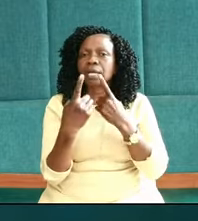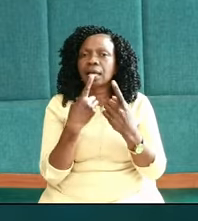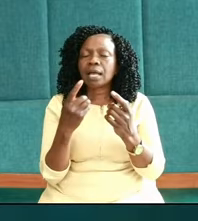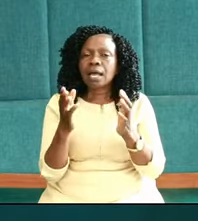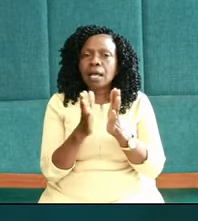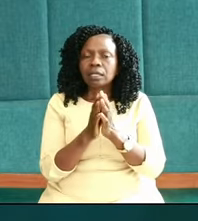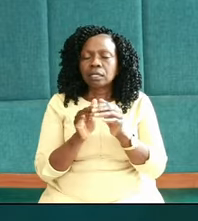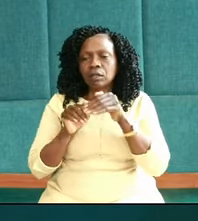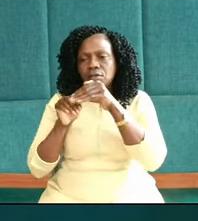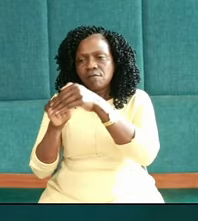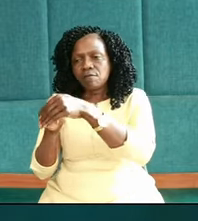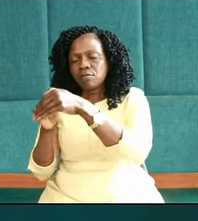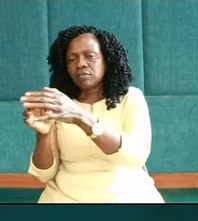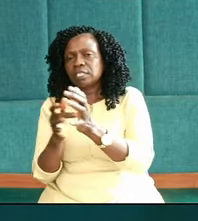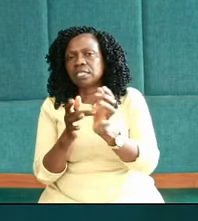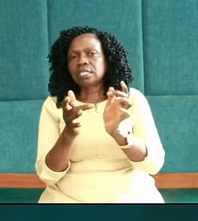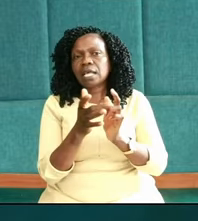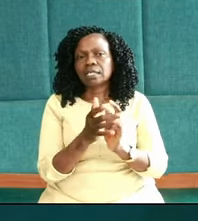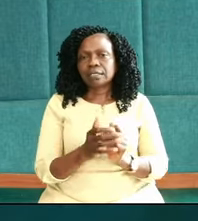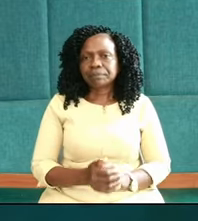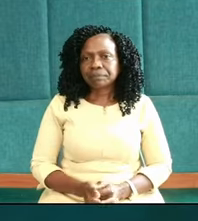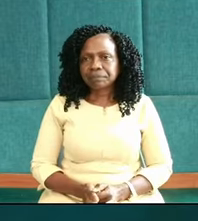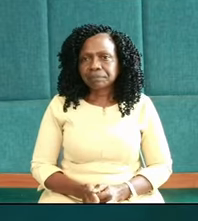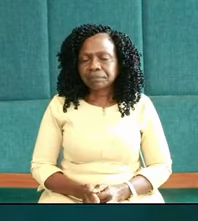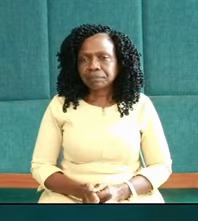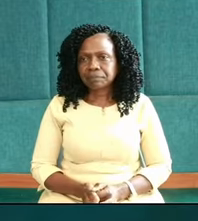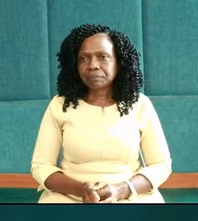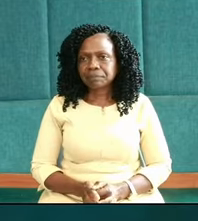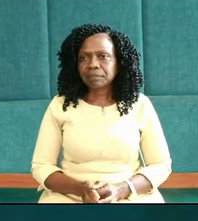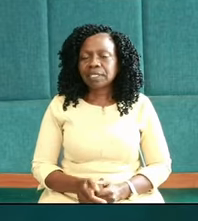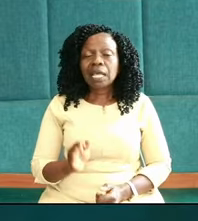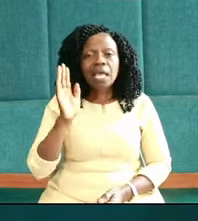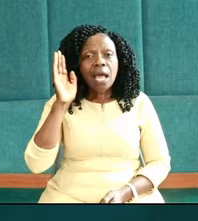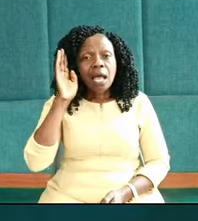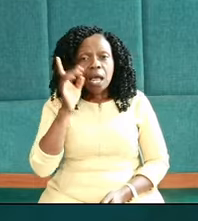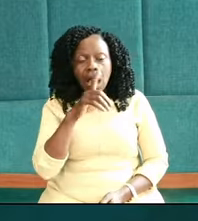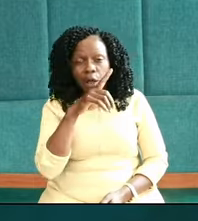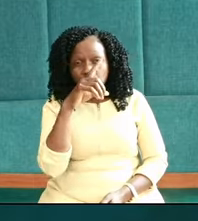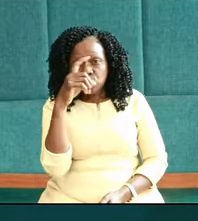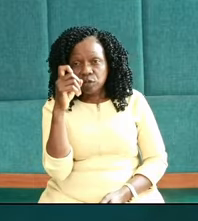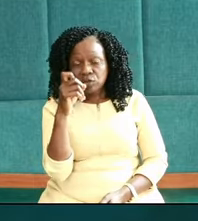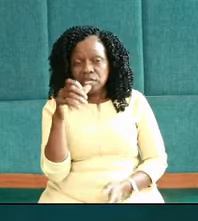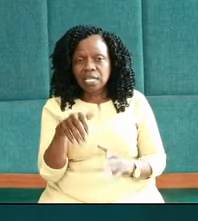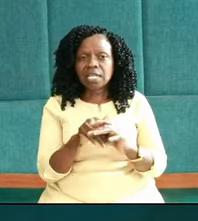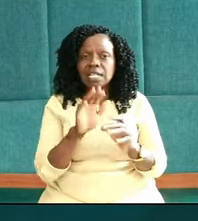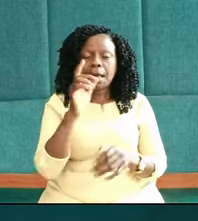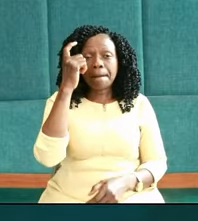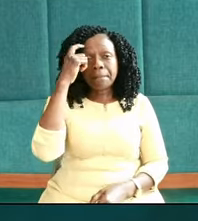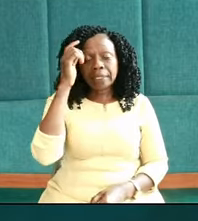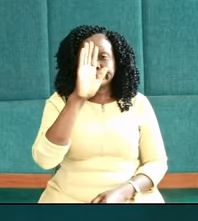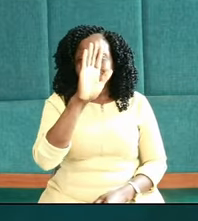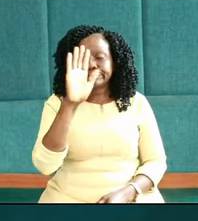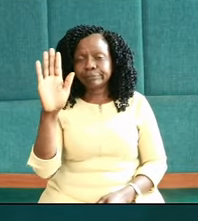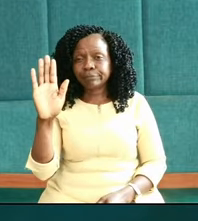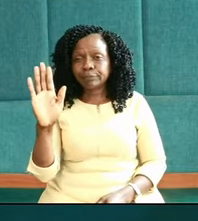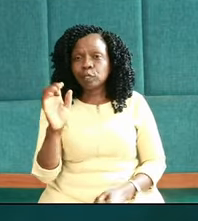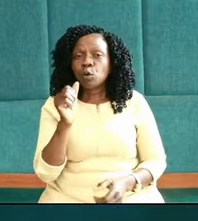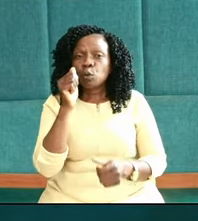and they followed Jesus. They just had a question in their mind that they want